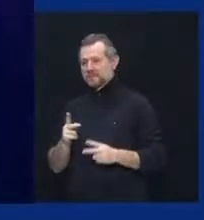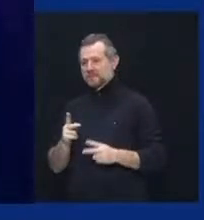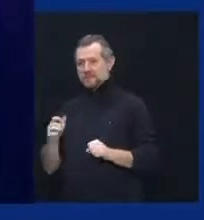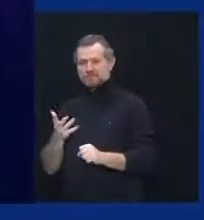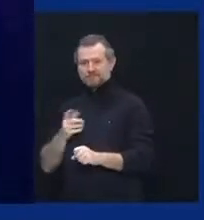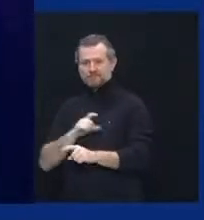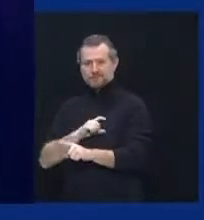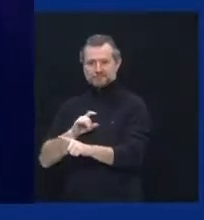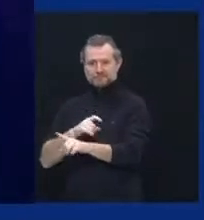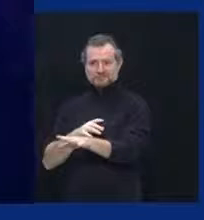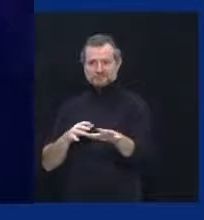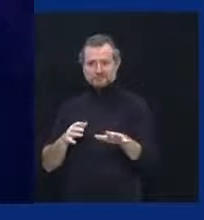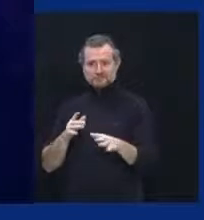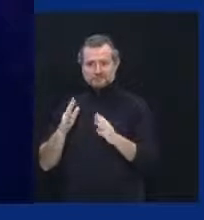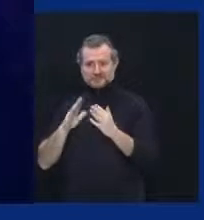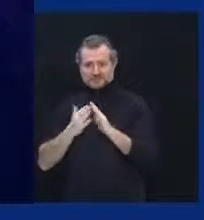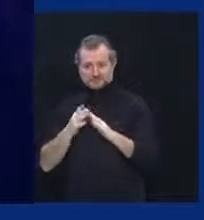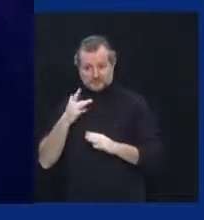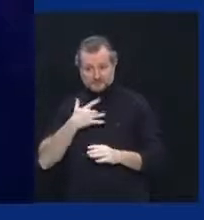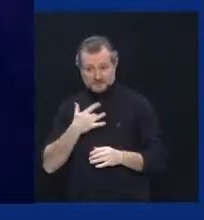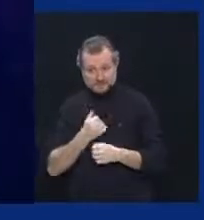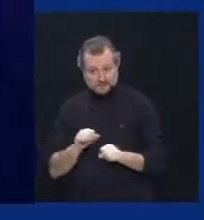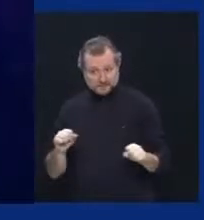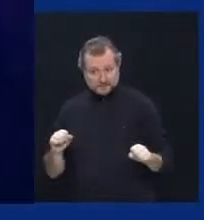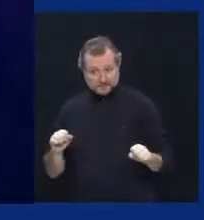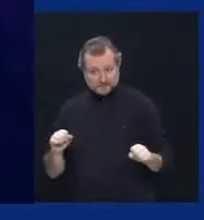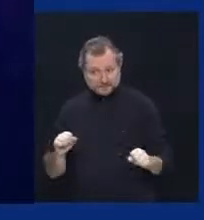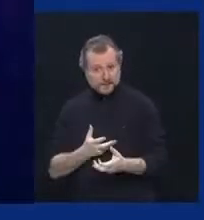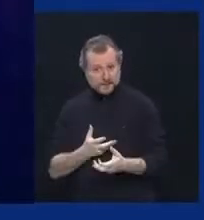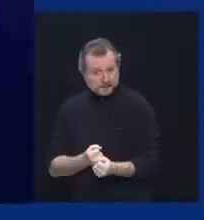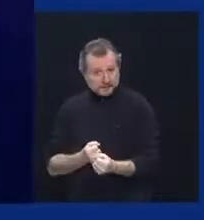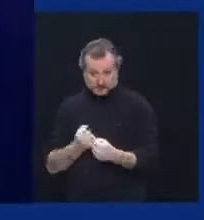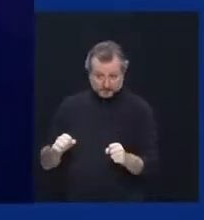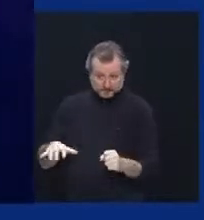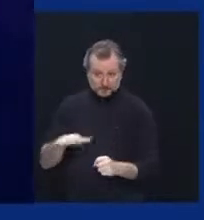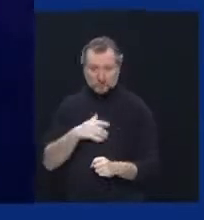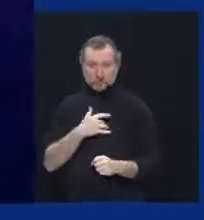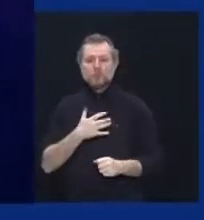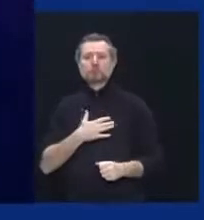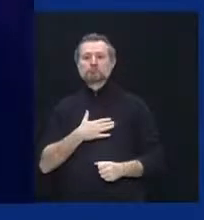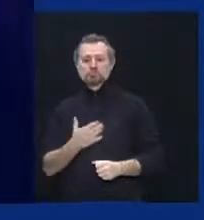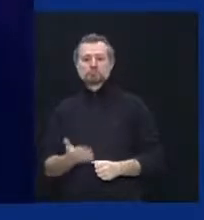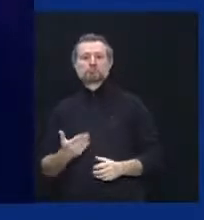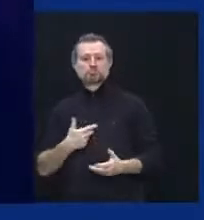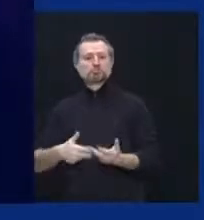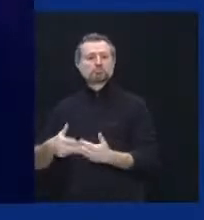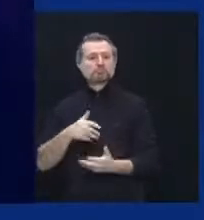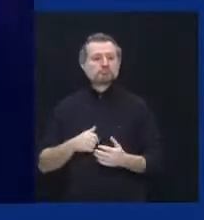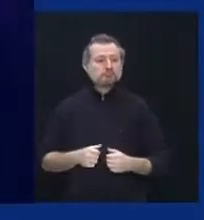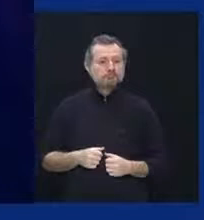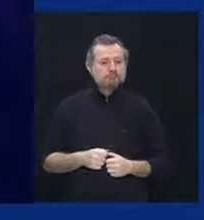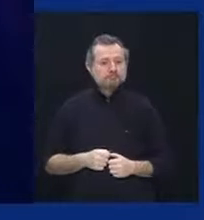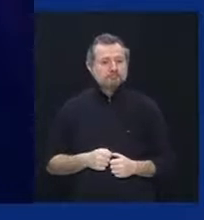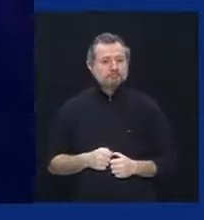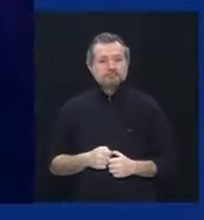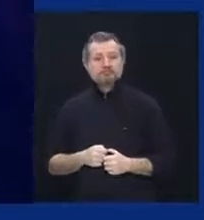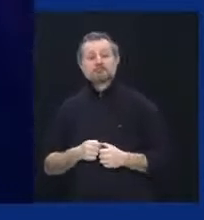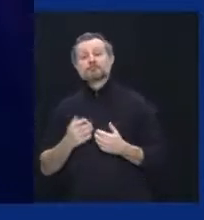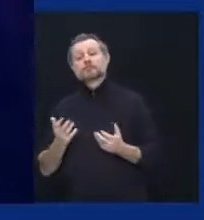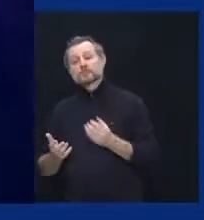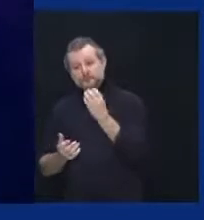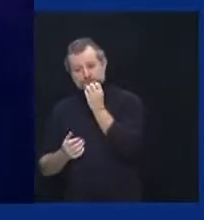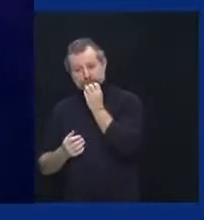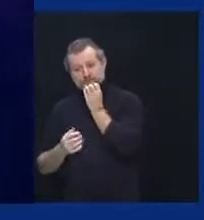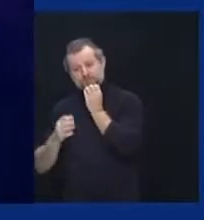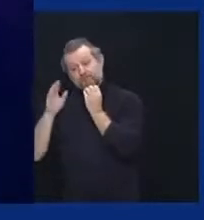people know cities are safe. That is a blunt truth. We all understand the